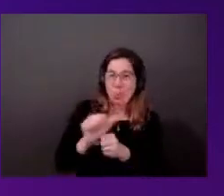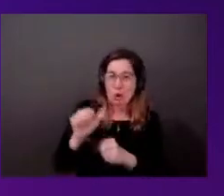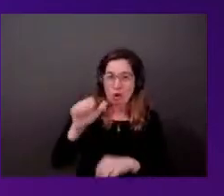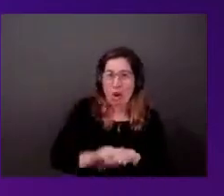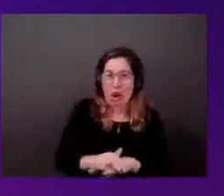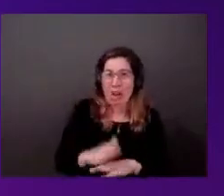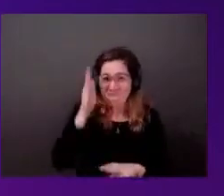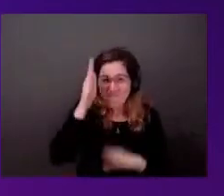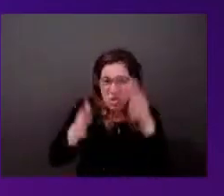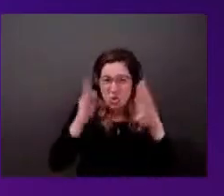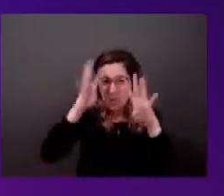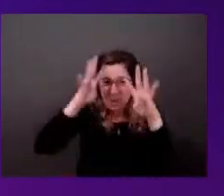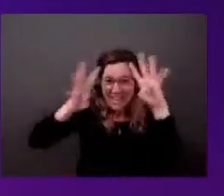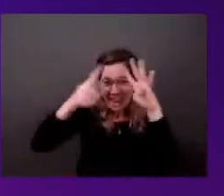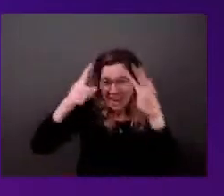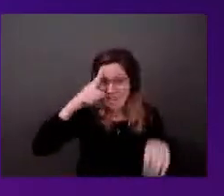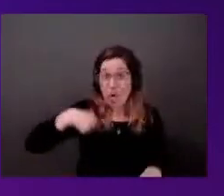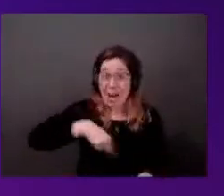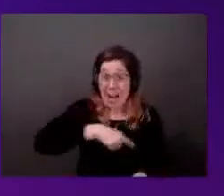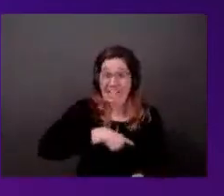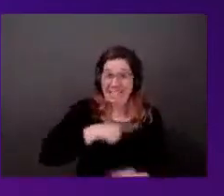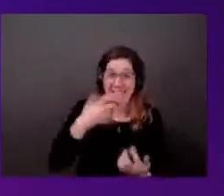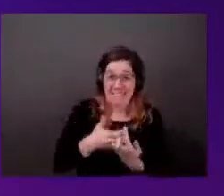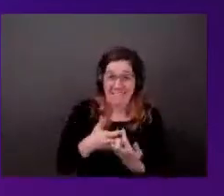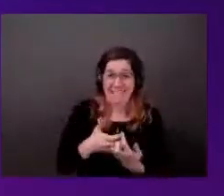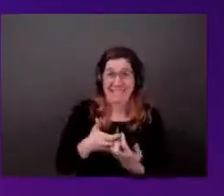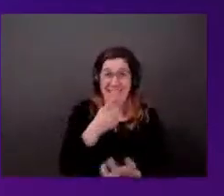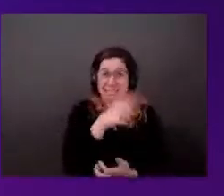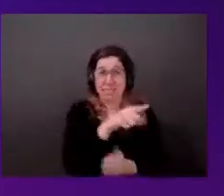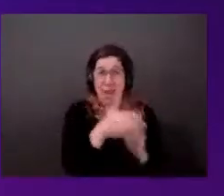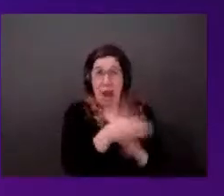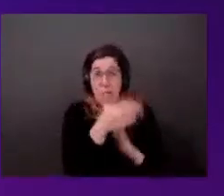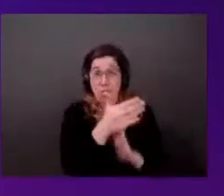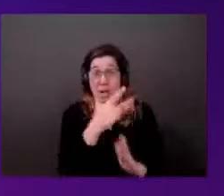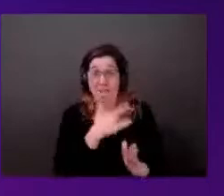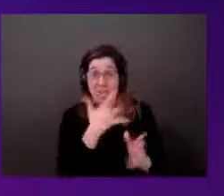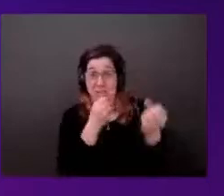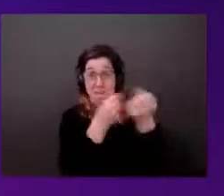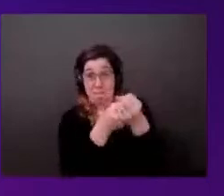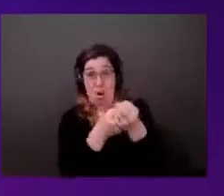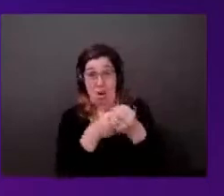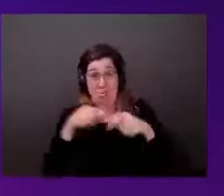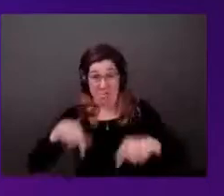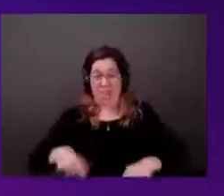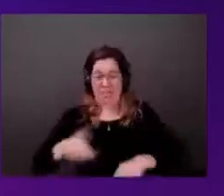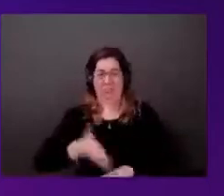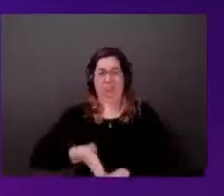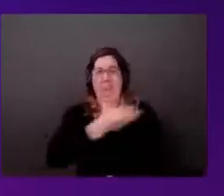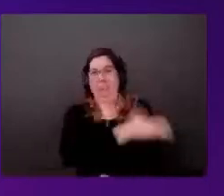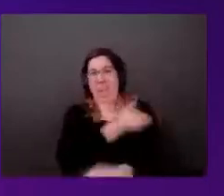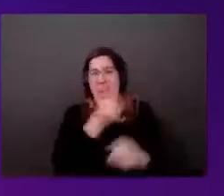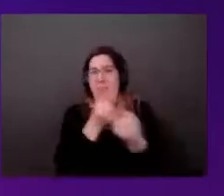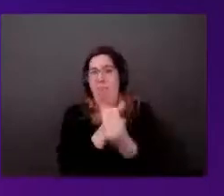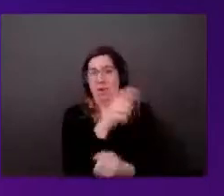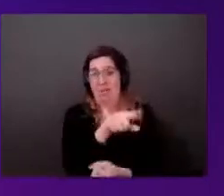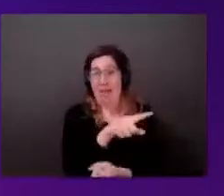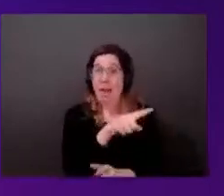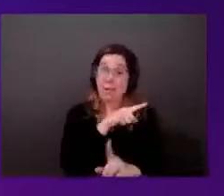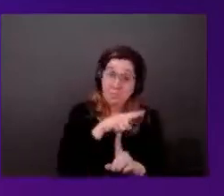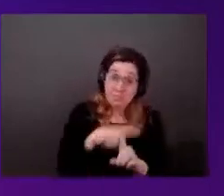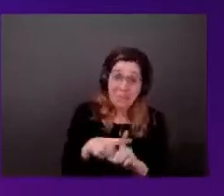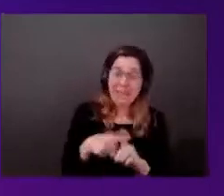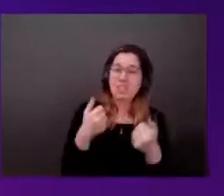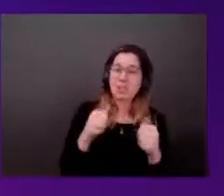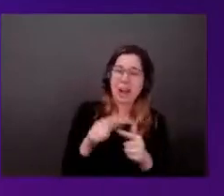important for our operators to feel supported. So this enables a better level of support than ever before, as well as automating some of those repetitive